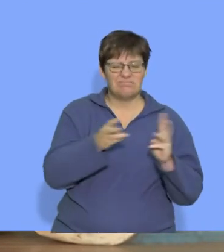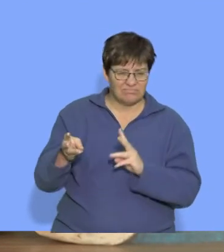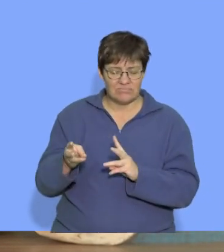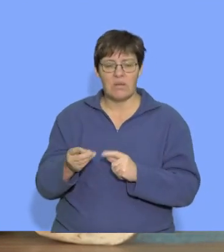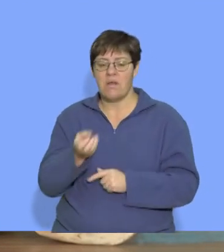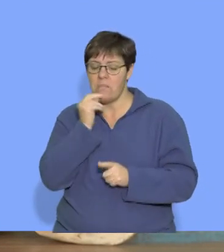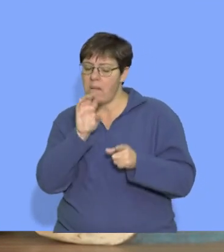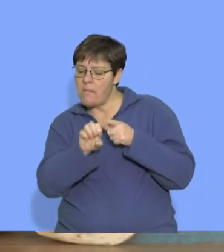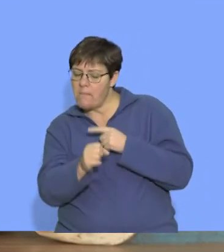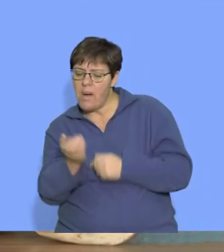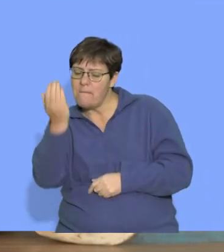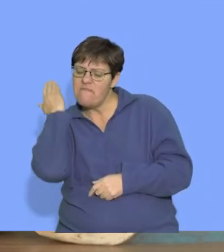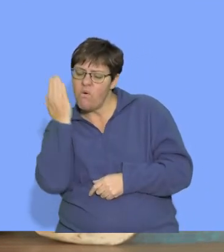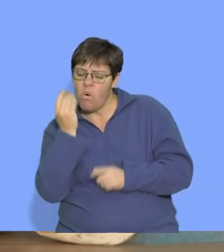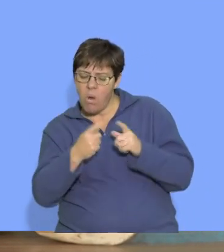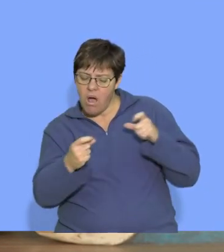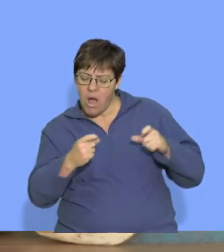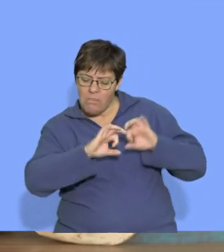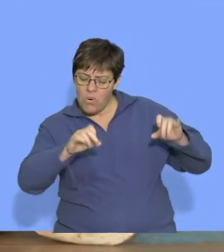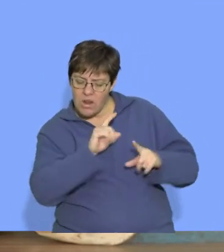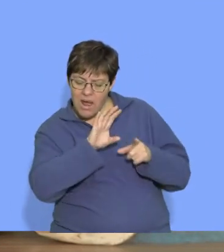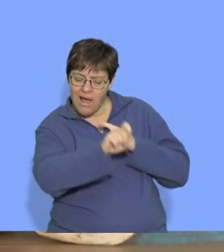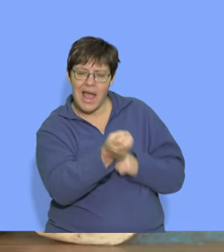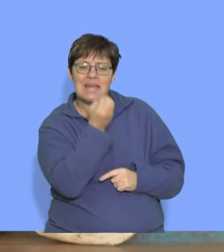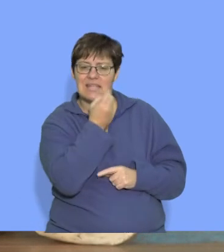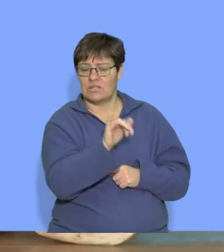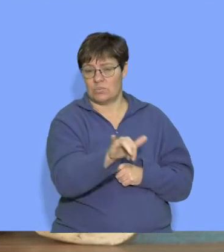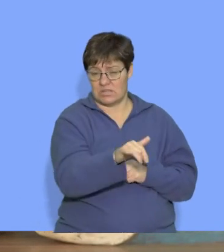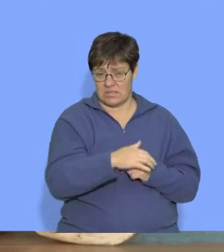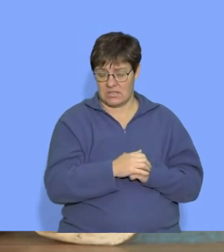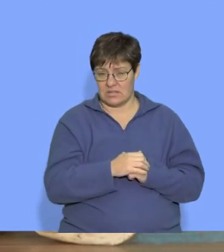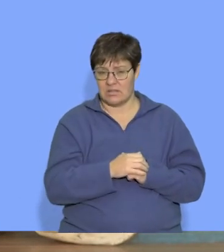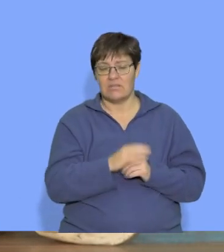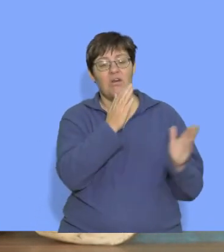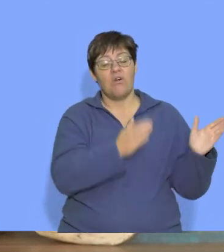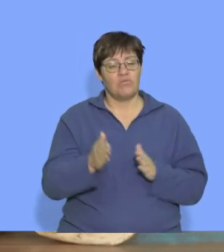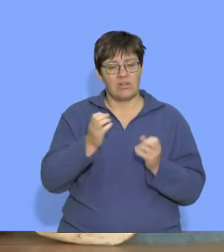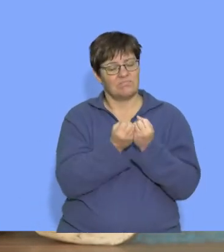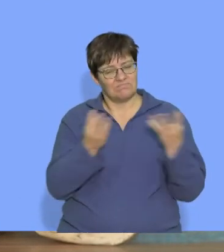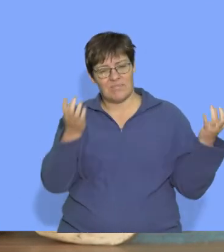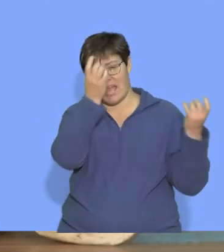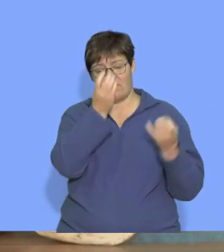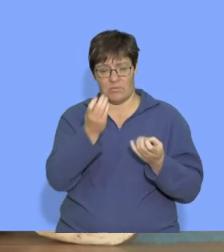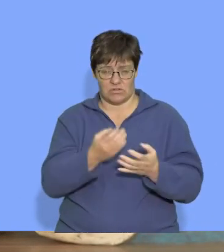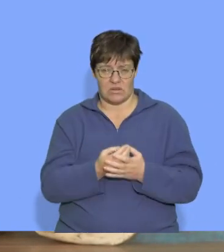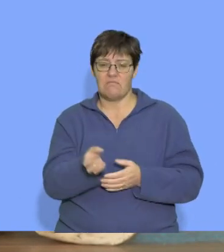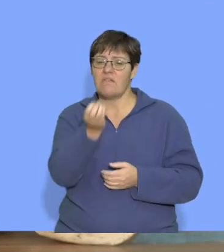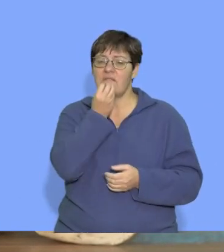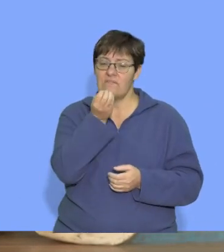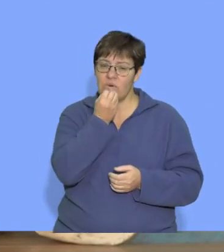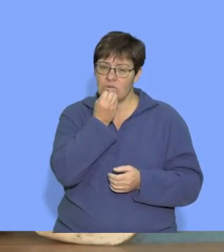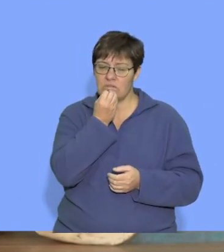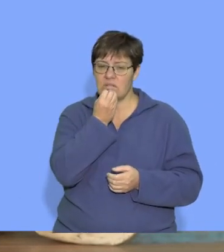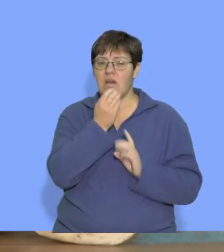mode of nutrition of some of our fossils that have been found. And so the dental formula and the arrangement of teeth often give us a lot of